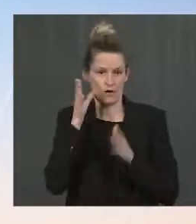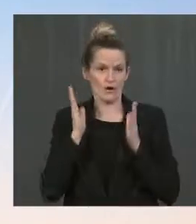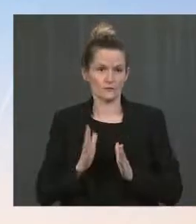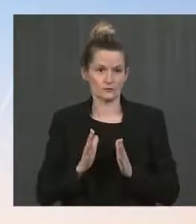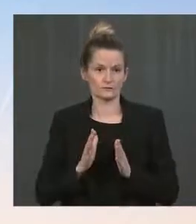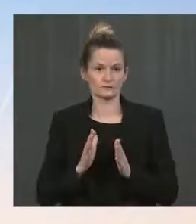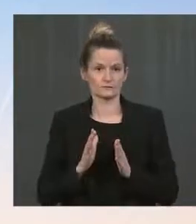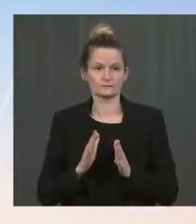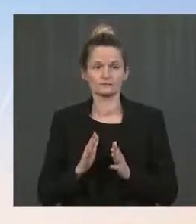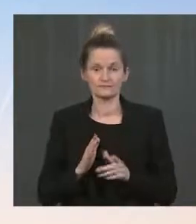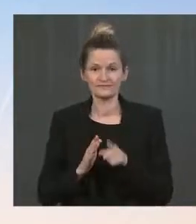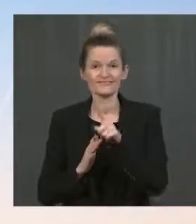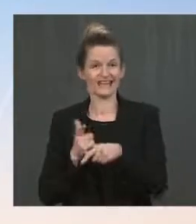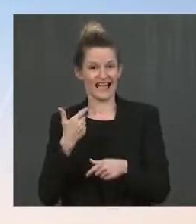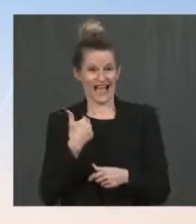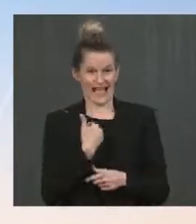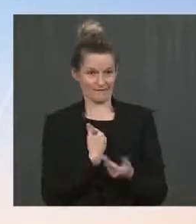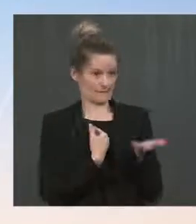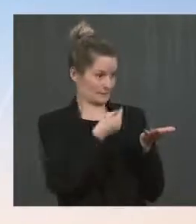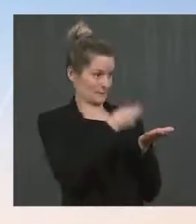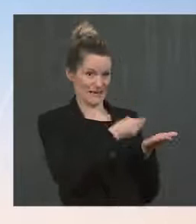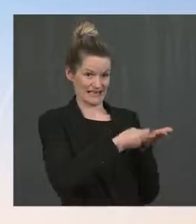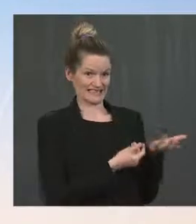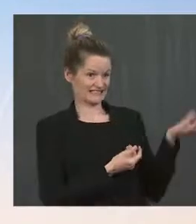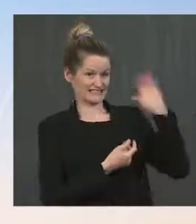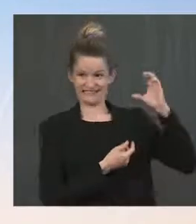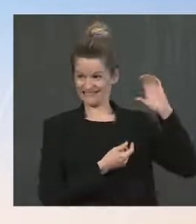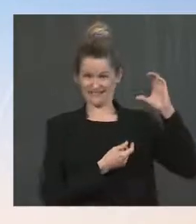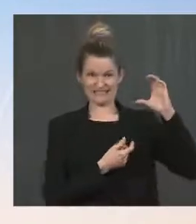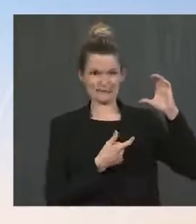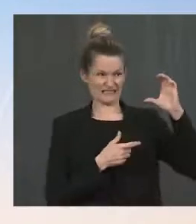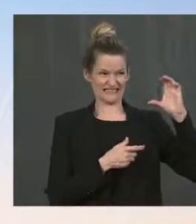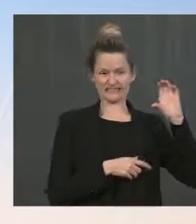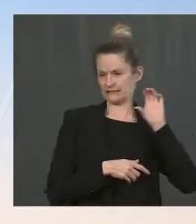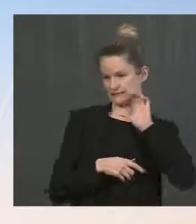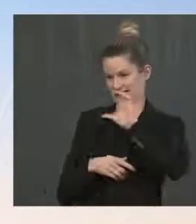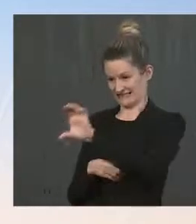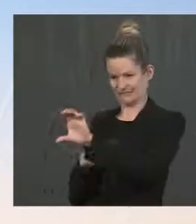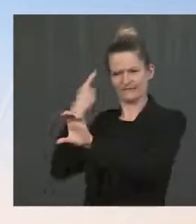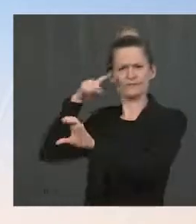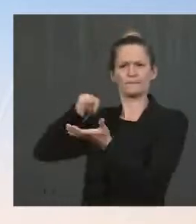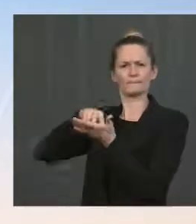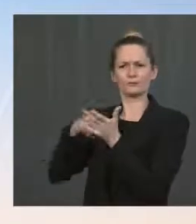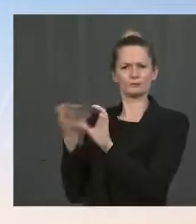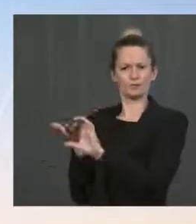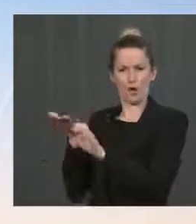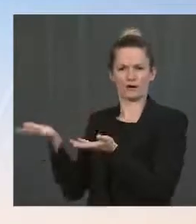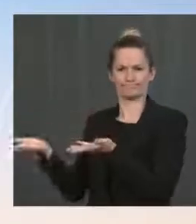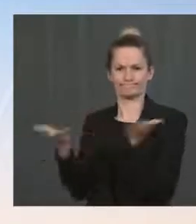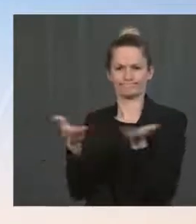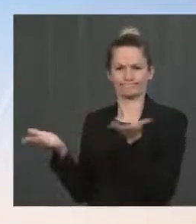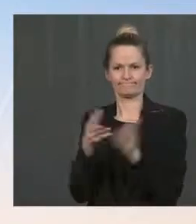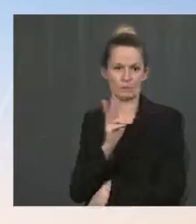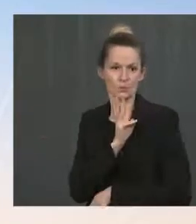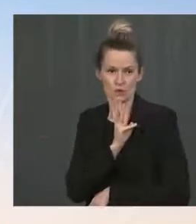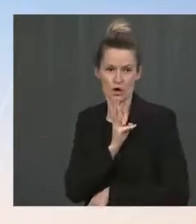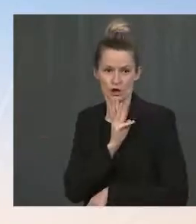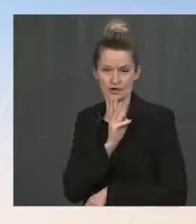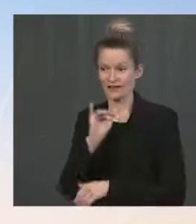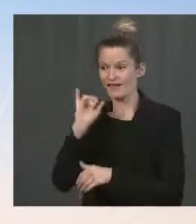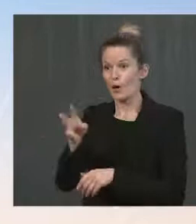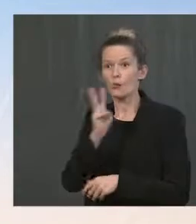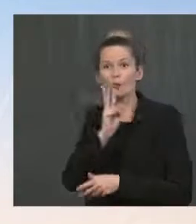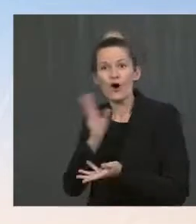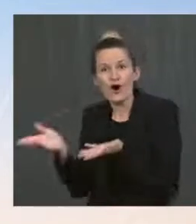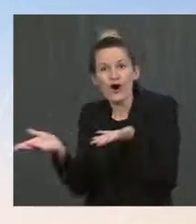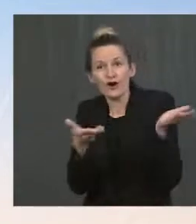their facilities. If they had a situation with a drought and they needed to access additional water, there's a cost associated with that, and we helped to defer